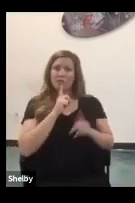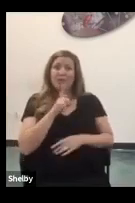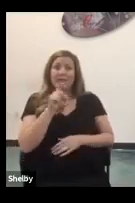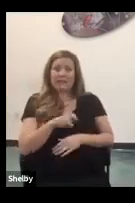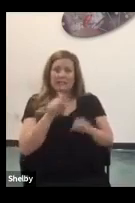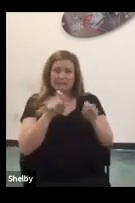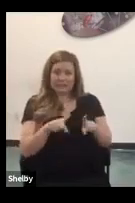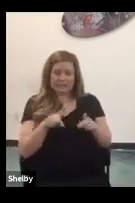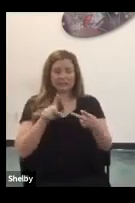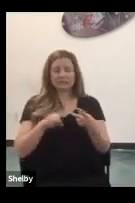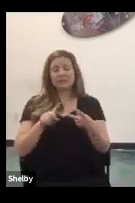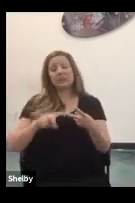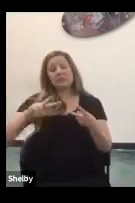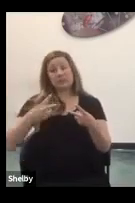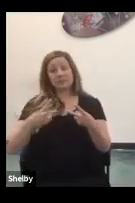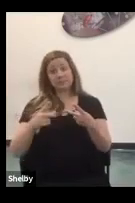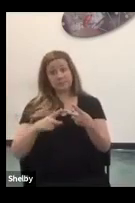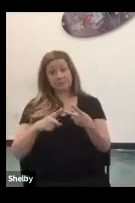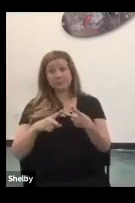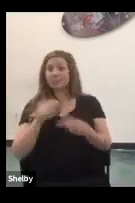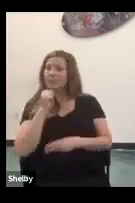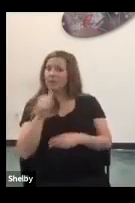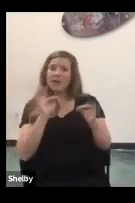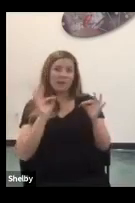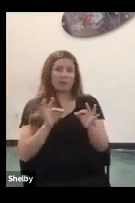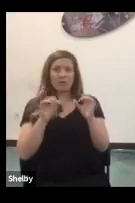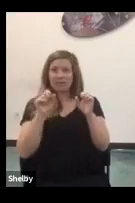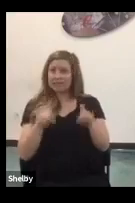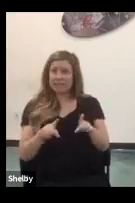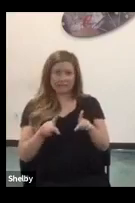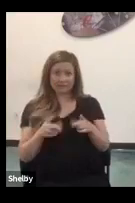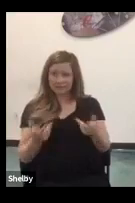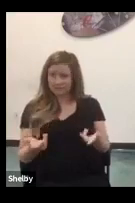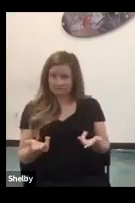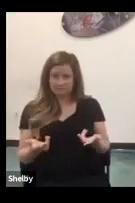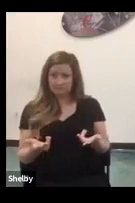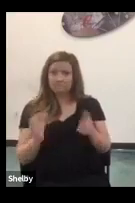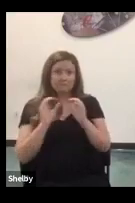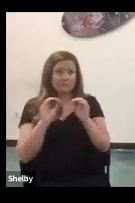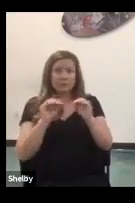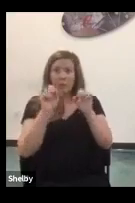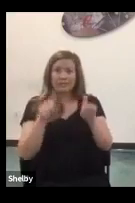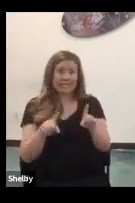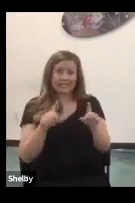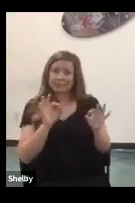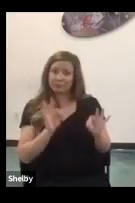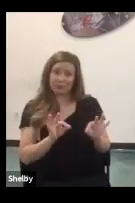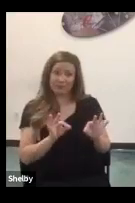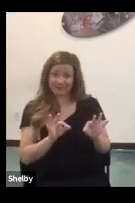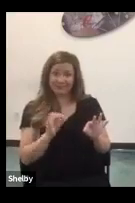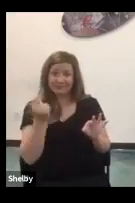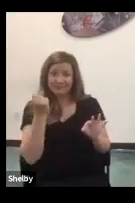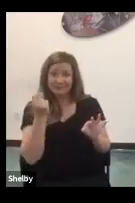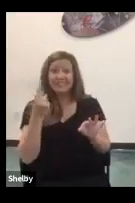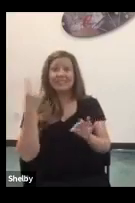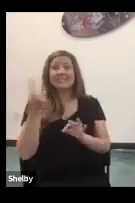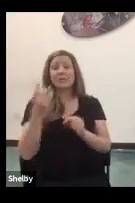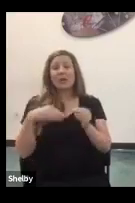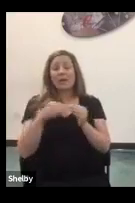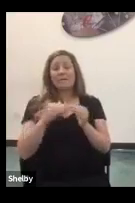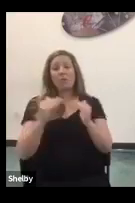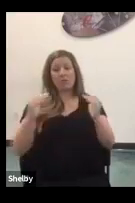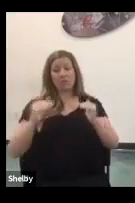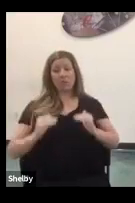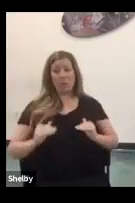But number 2 is that it's not a perfect test. No test is. And so for someone who is at much lower risk